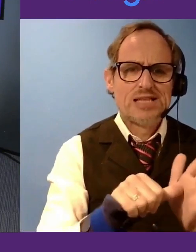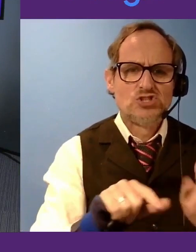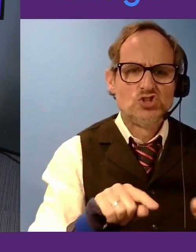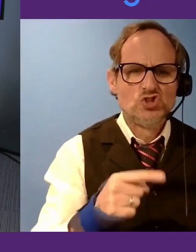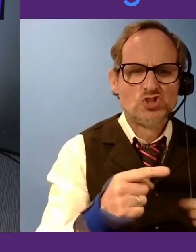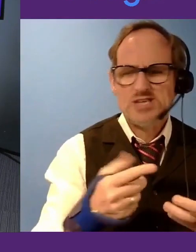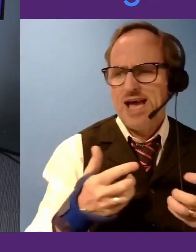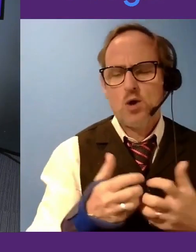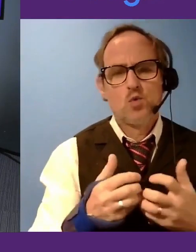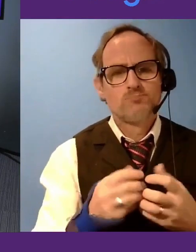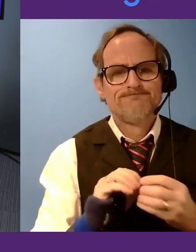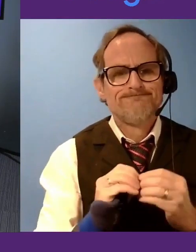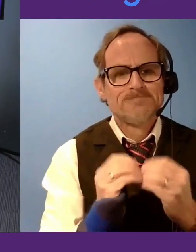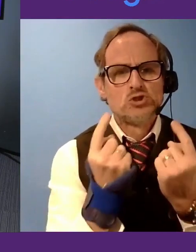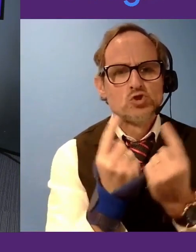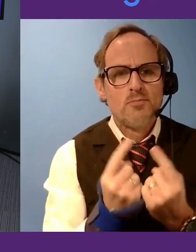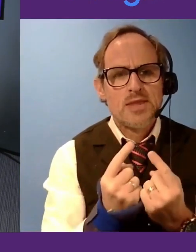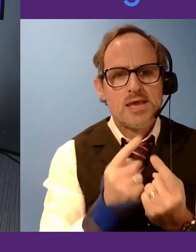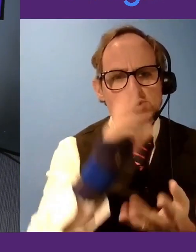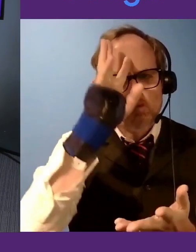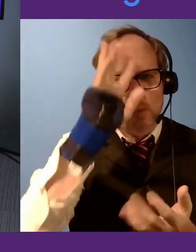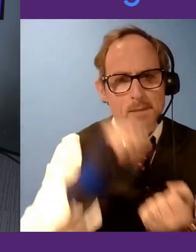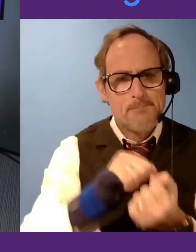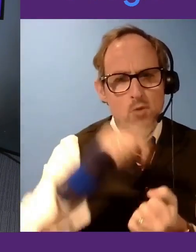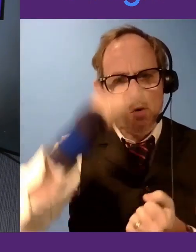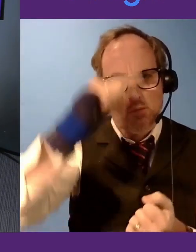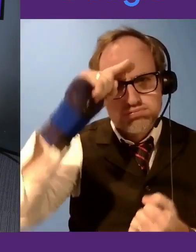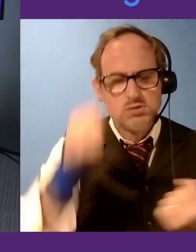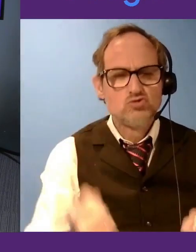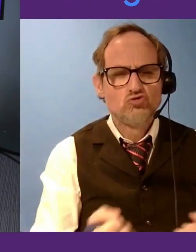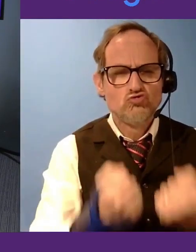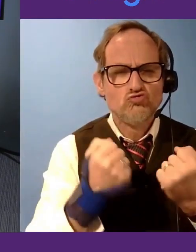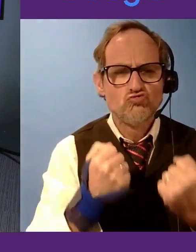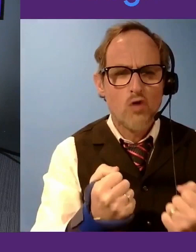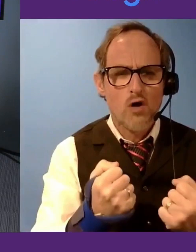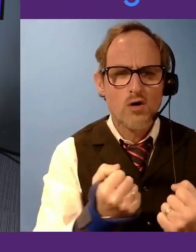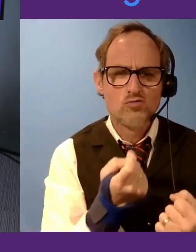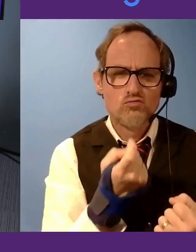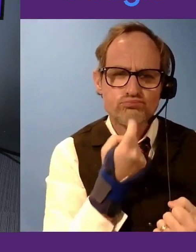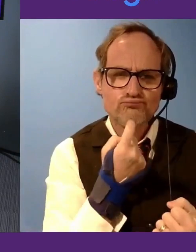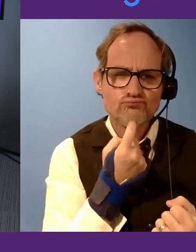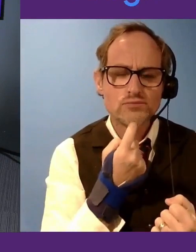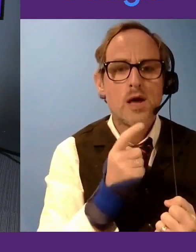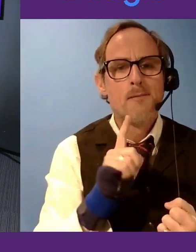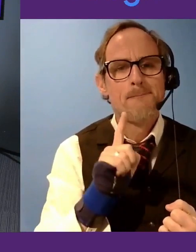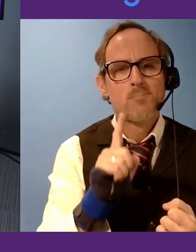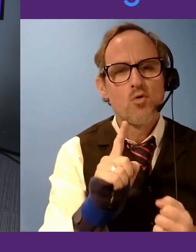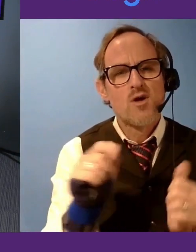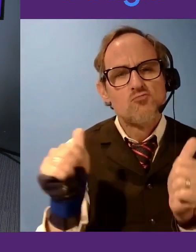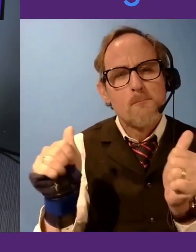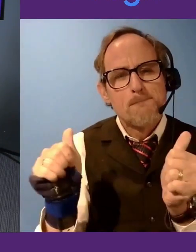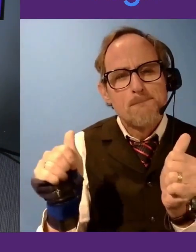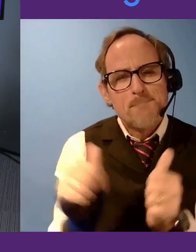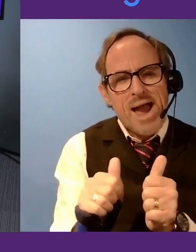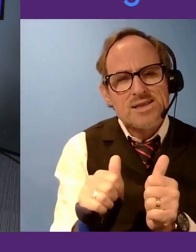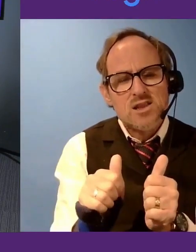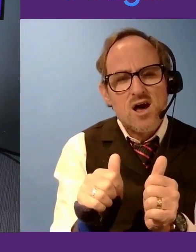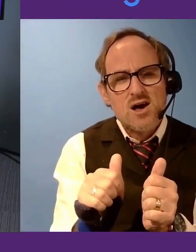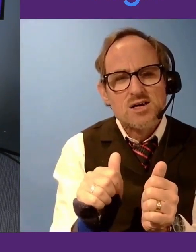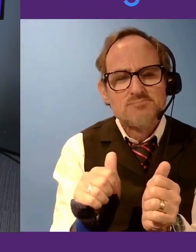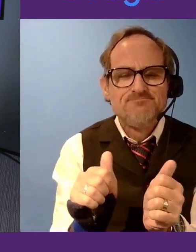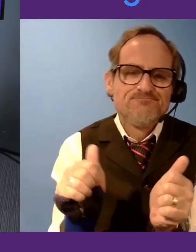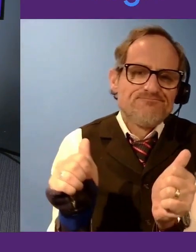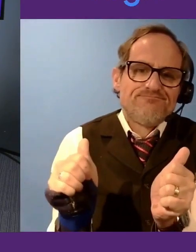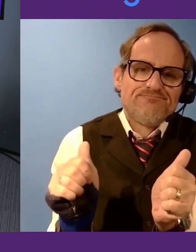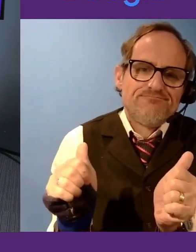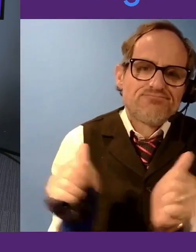visible, memorable, etc., but just within the minor constraints? And when we think about accessibility, the